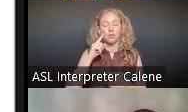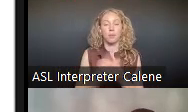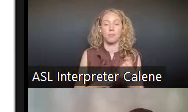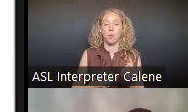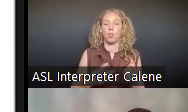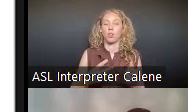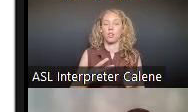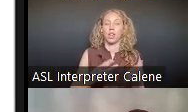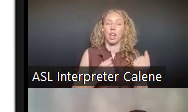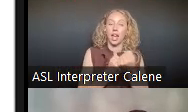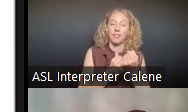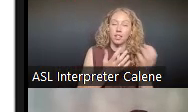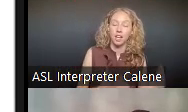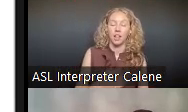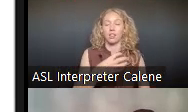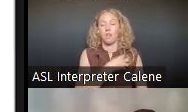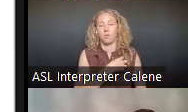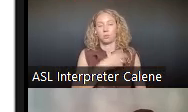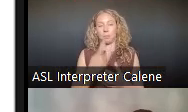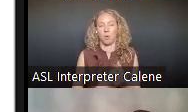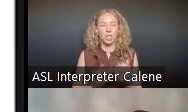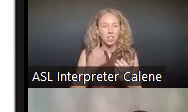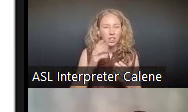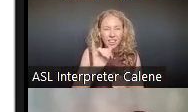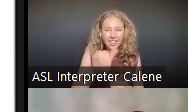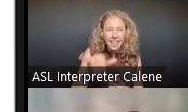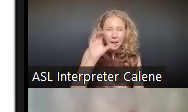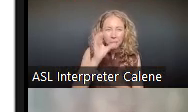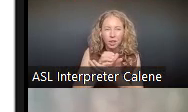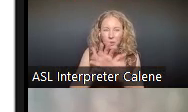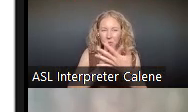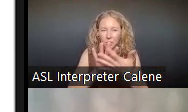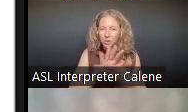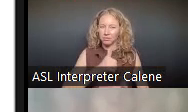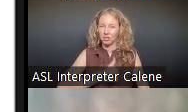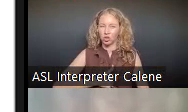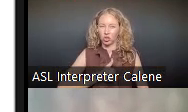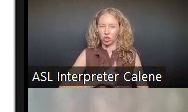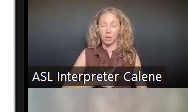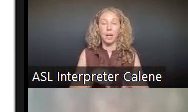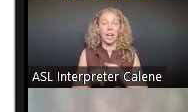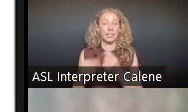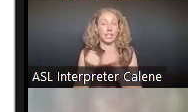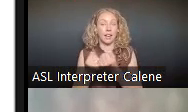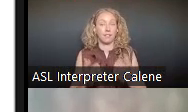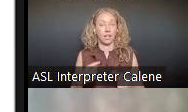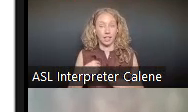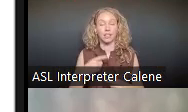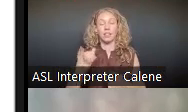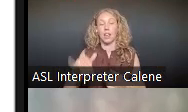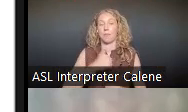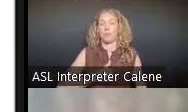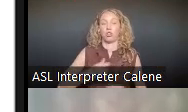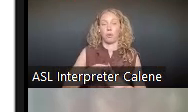law enforcement perspective. Sorry if the image seems blurry, right? But as advocates, right, an apology from